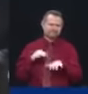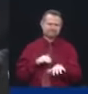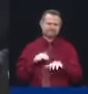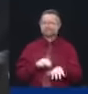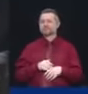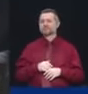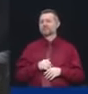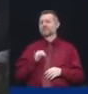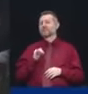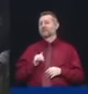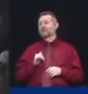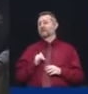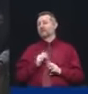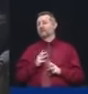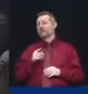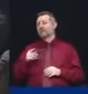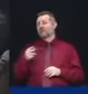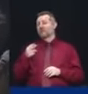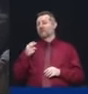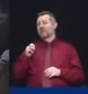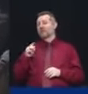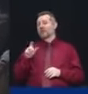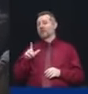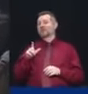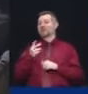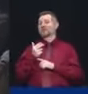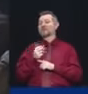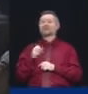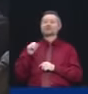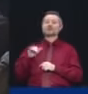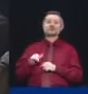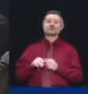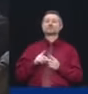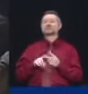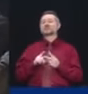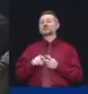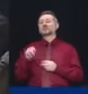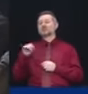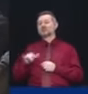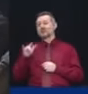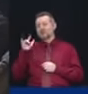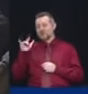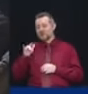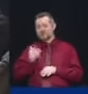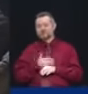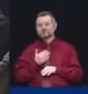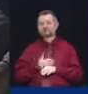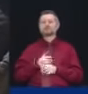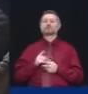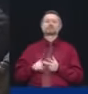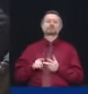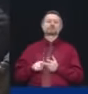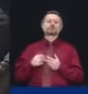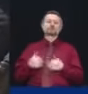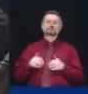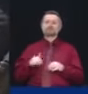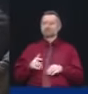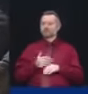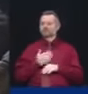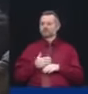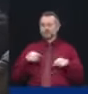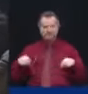the iconic Hotel Syracuse and the Syracuse Airport, creating a modern link to the nation. The state's